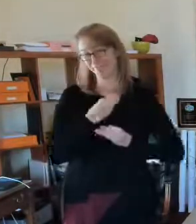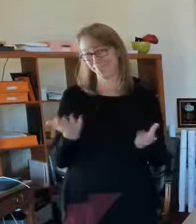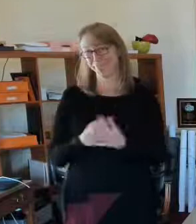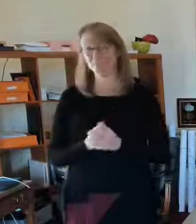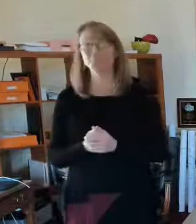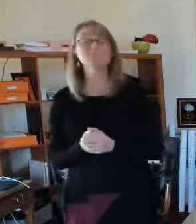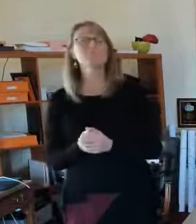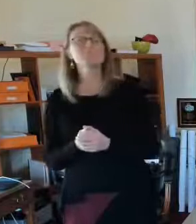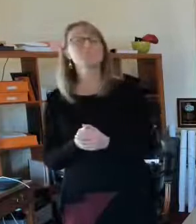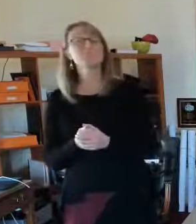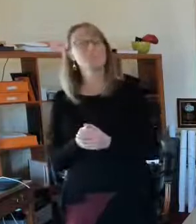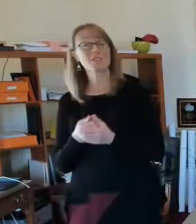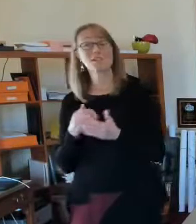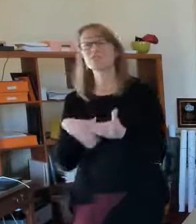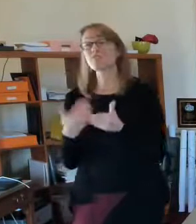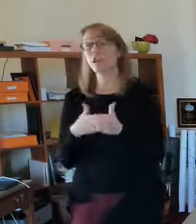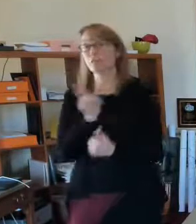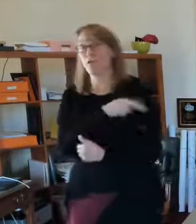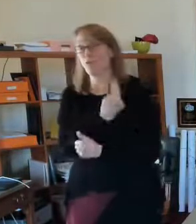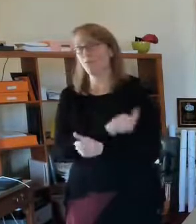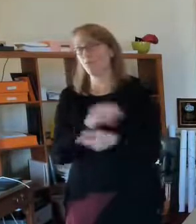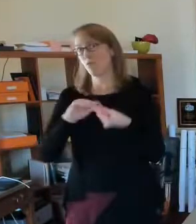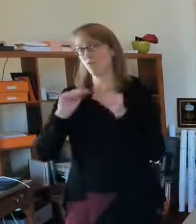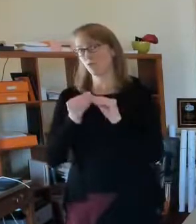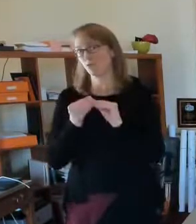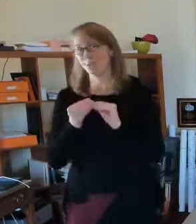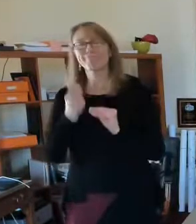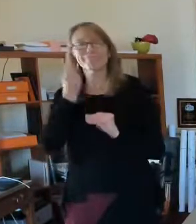numbers lag 2 days behind.